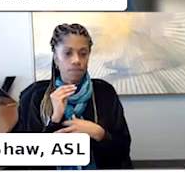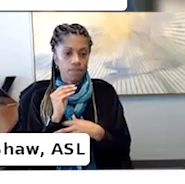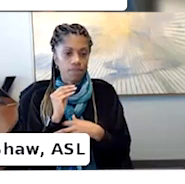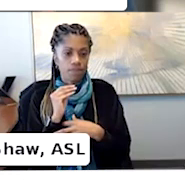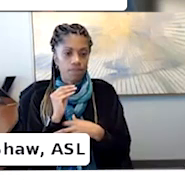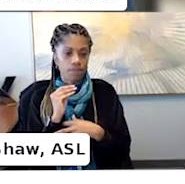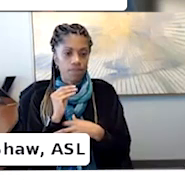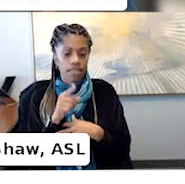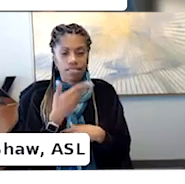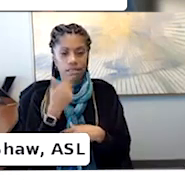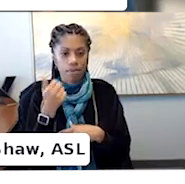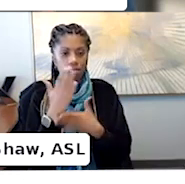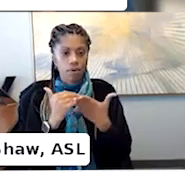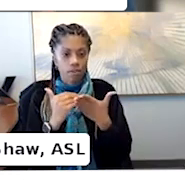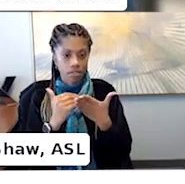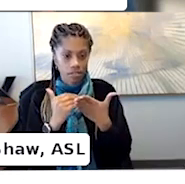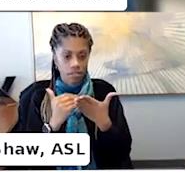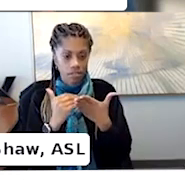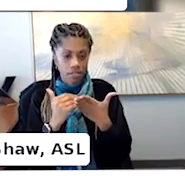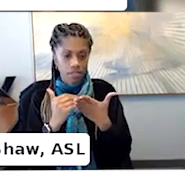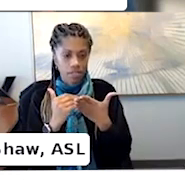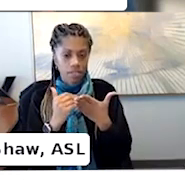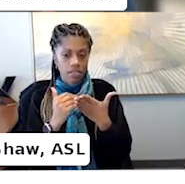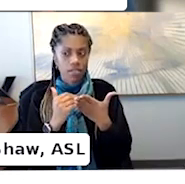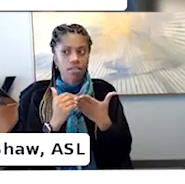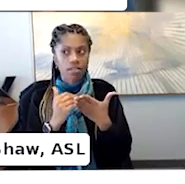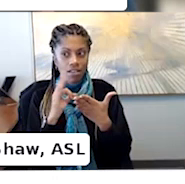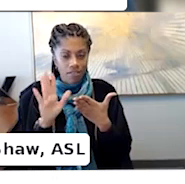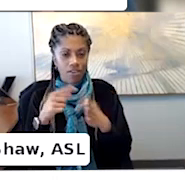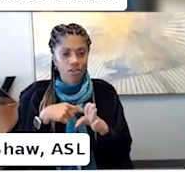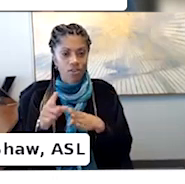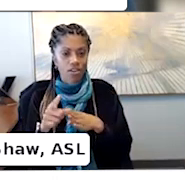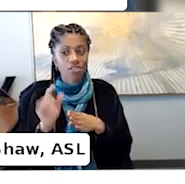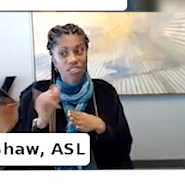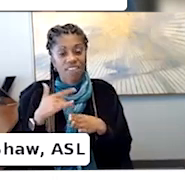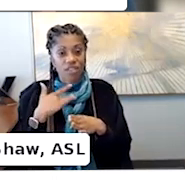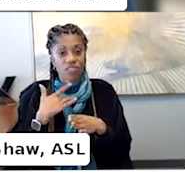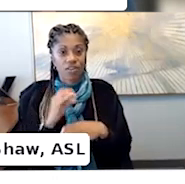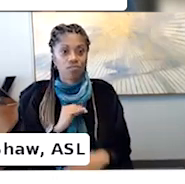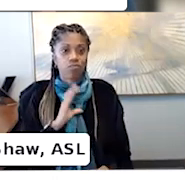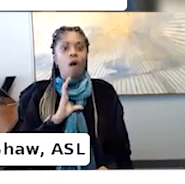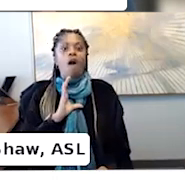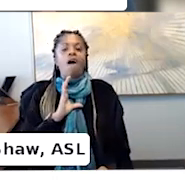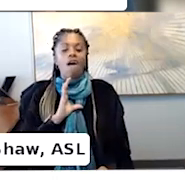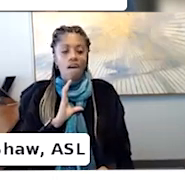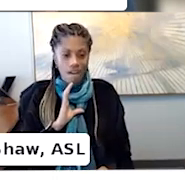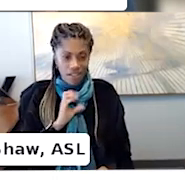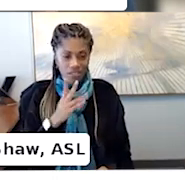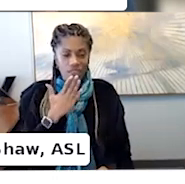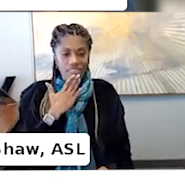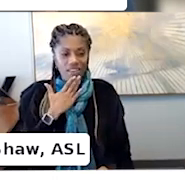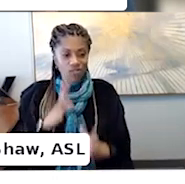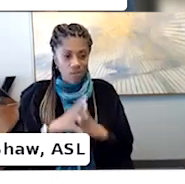best part of their career journey to date. And so that's pretty powerful. And so thank you all